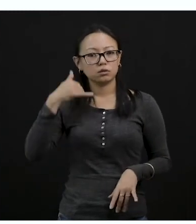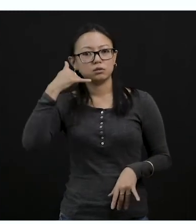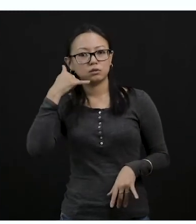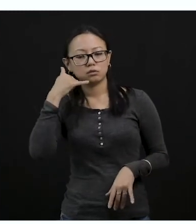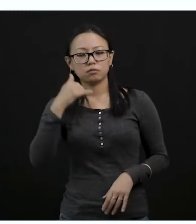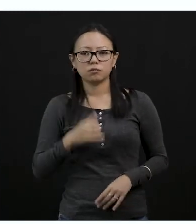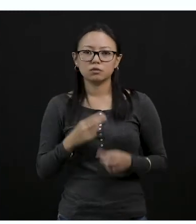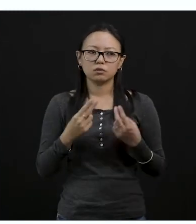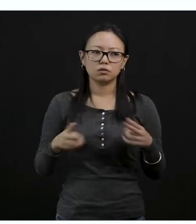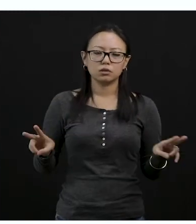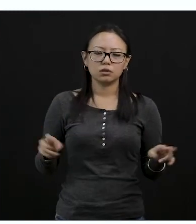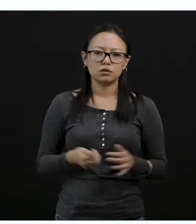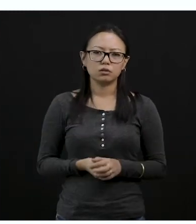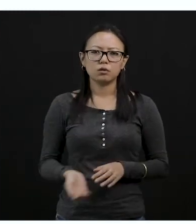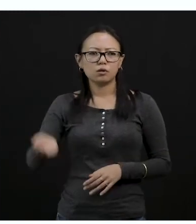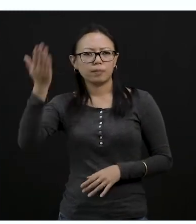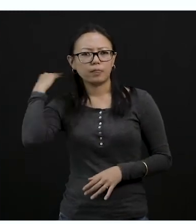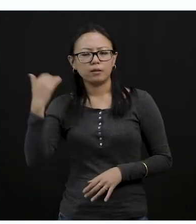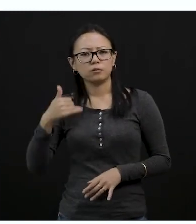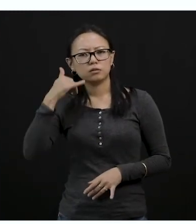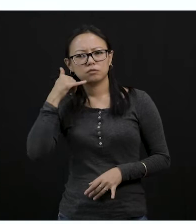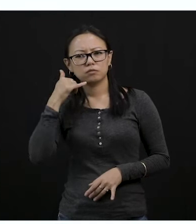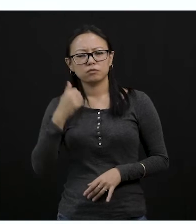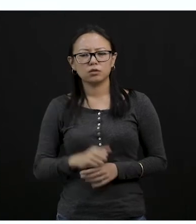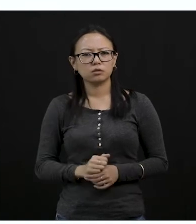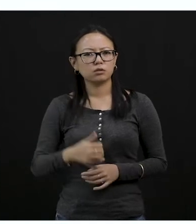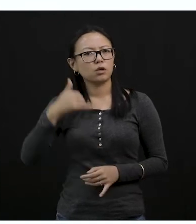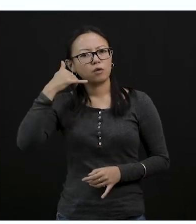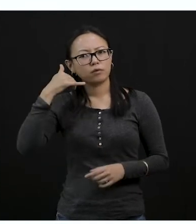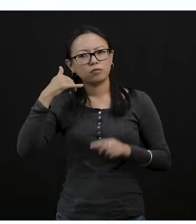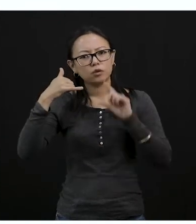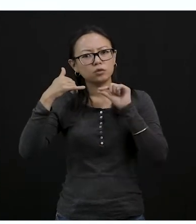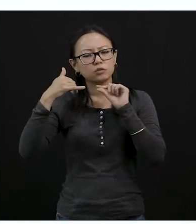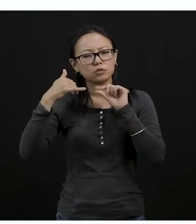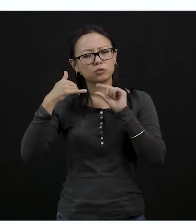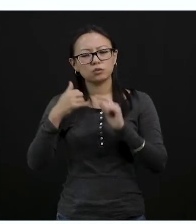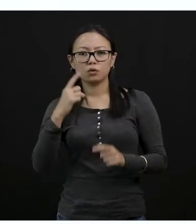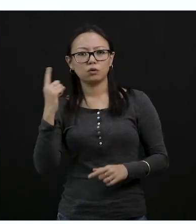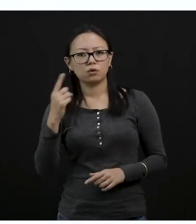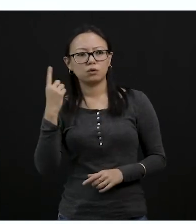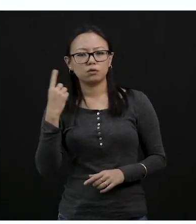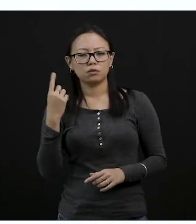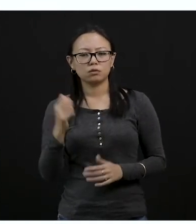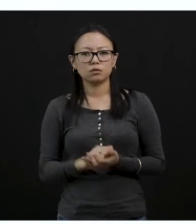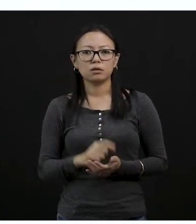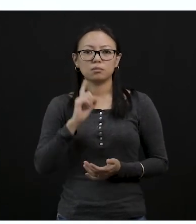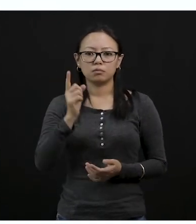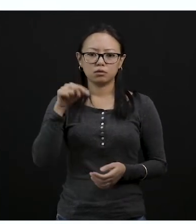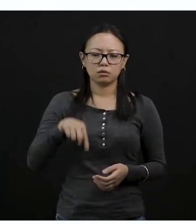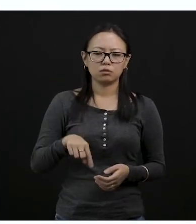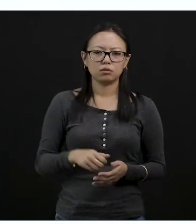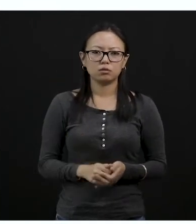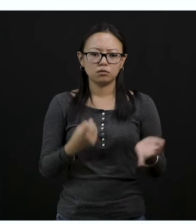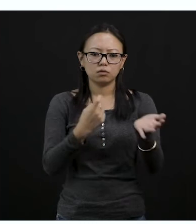the number and talk to the other person. But nowadays, we have telephones which can record the voice,